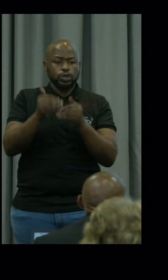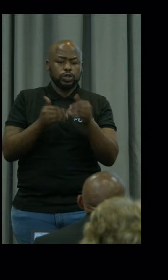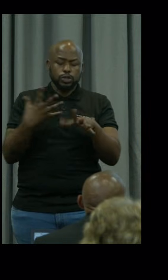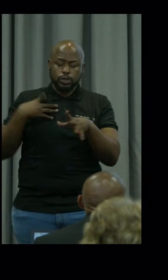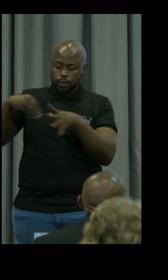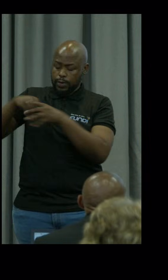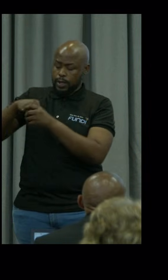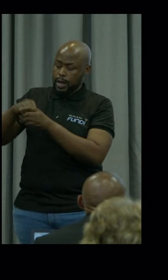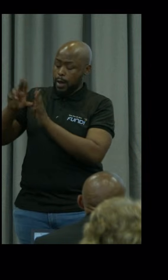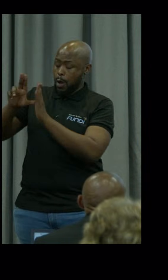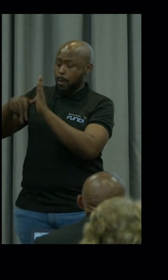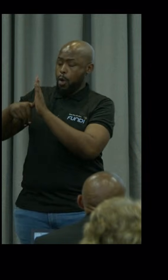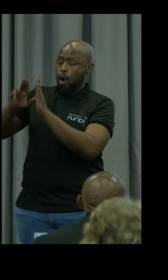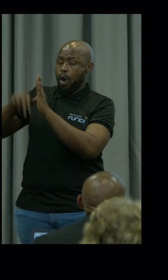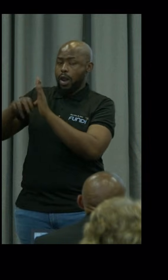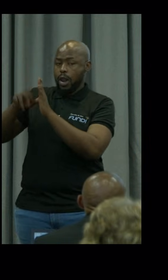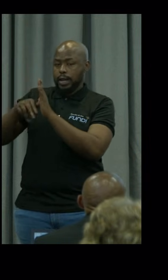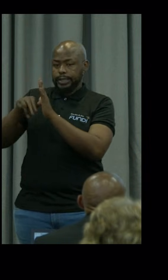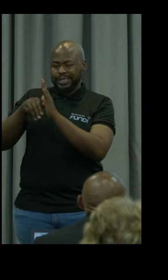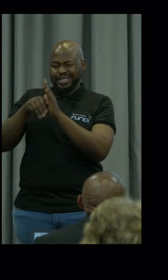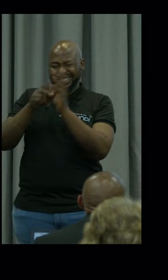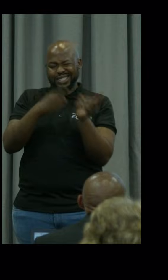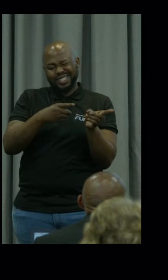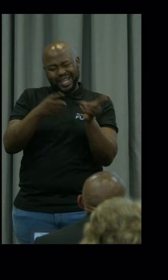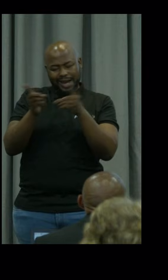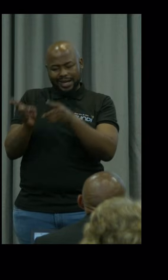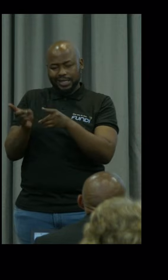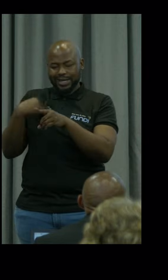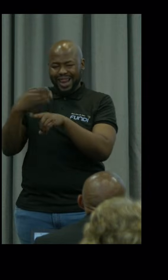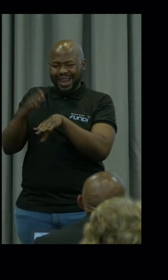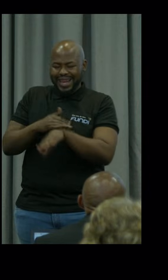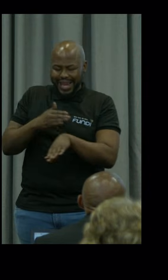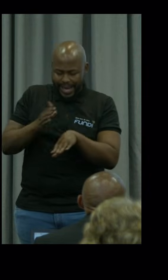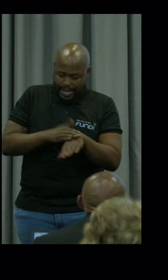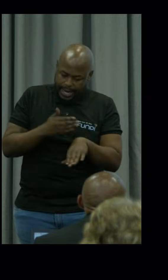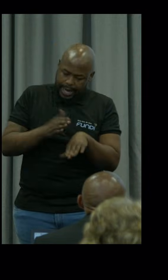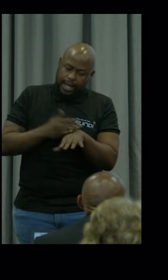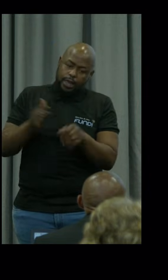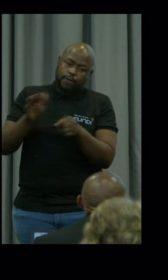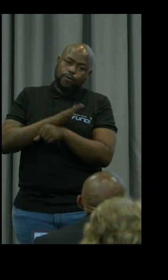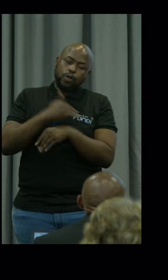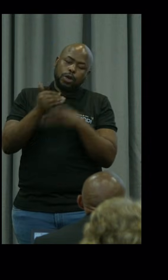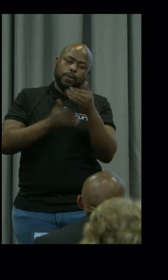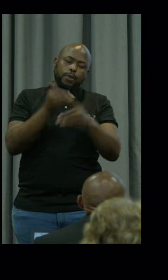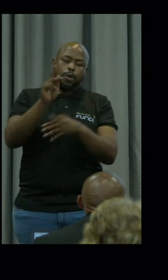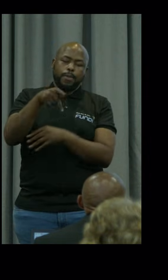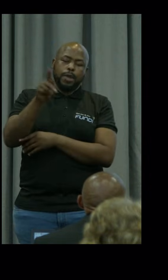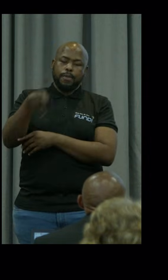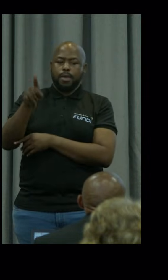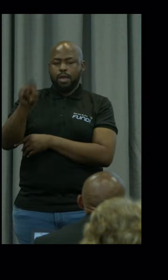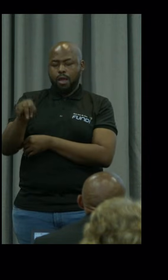policy direction delays the full incorporation and implementation of PPN.